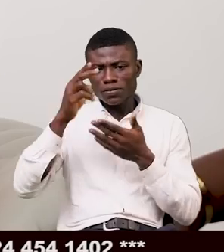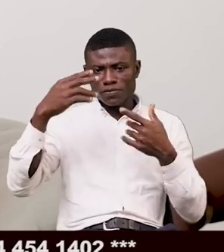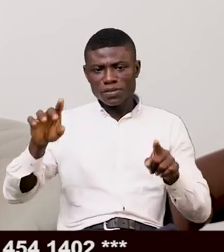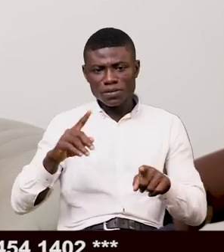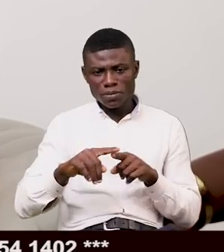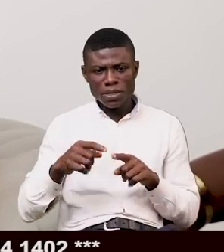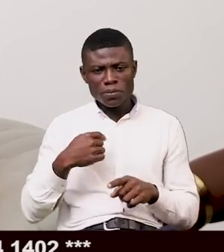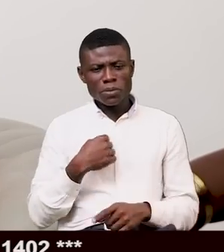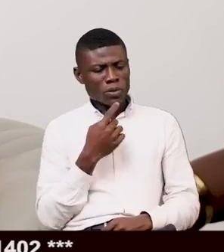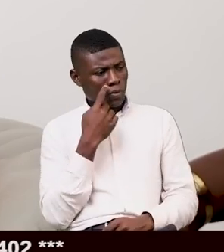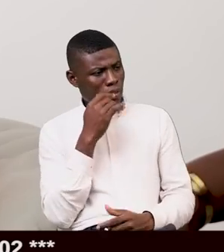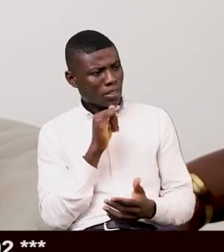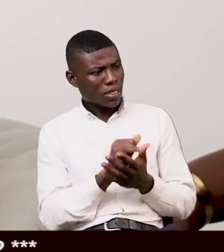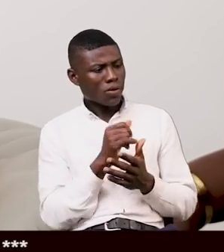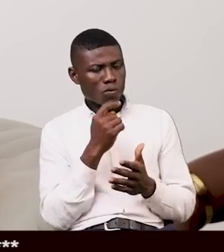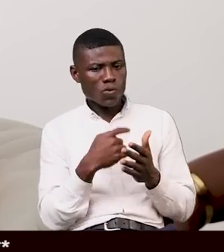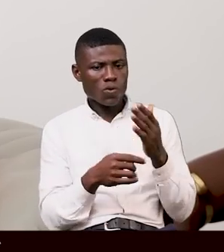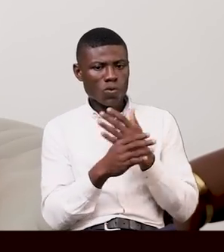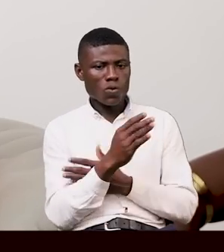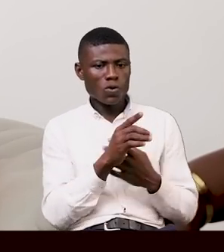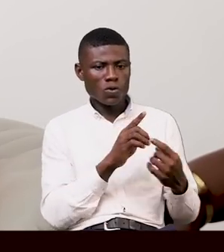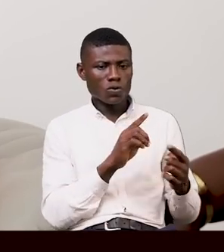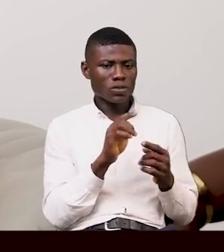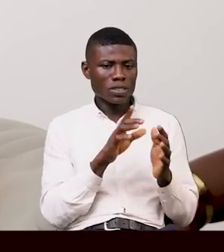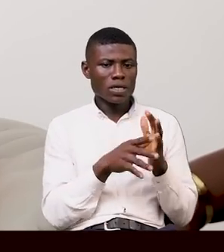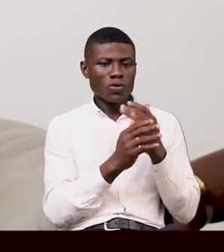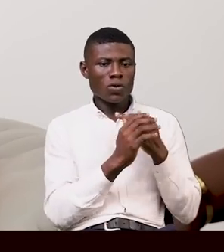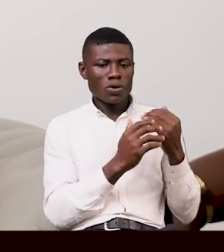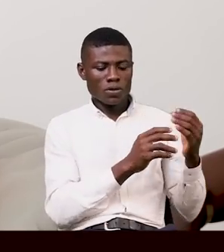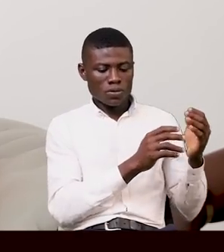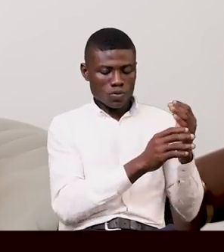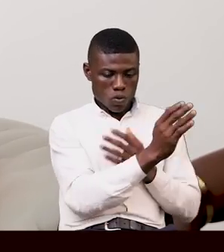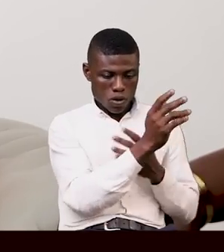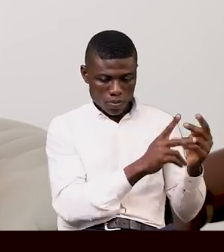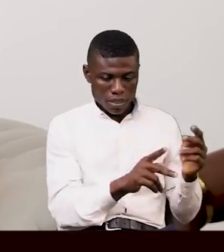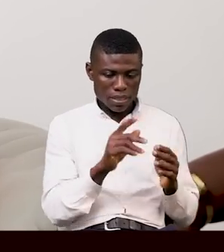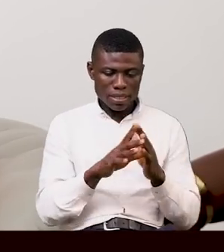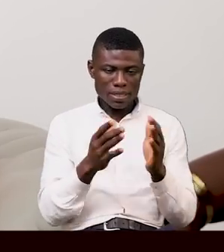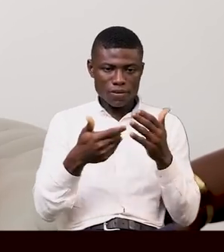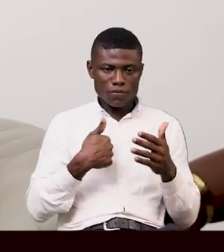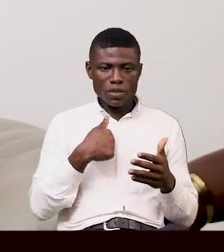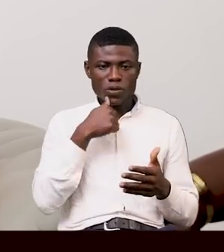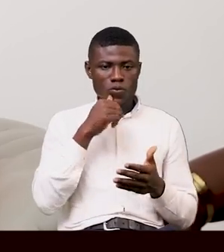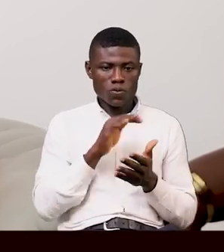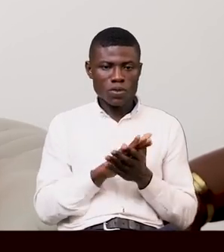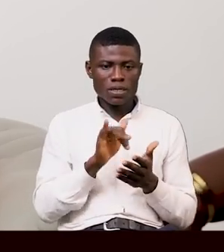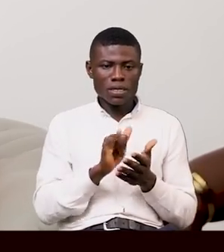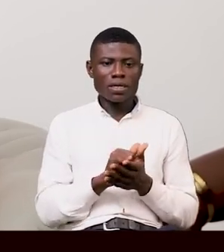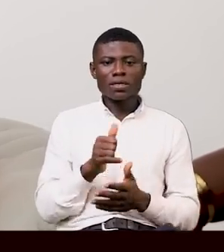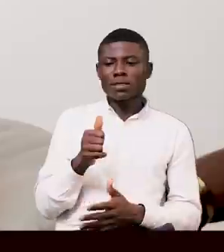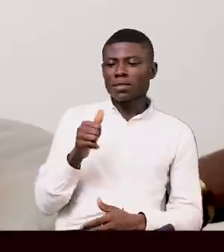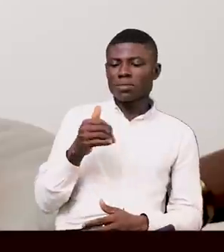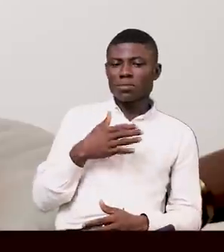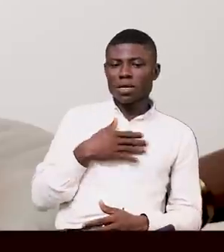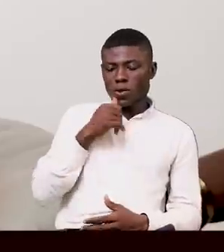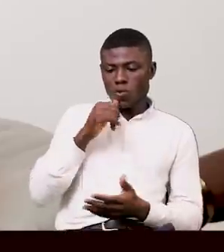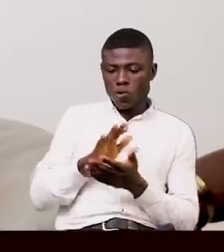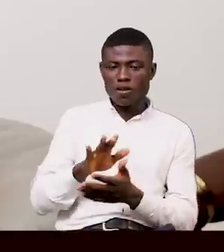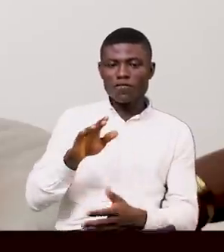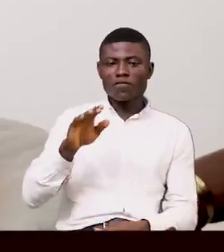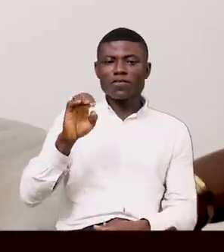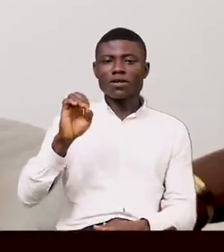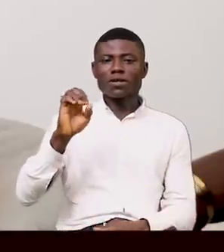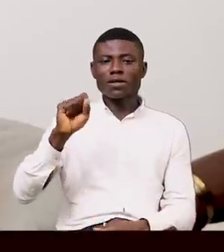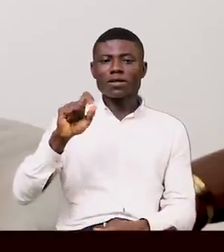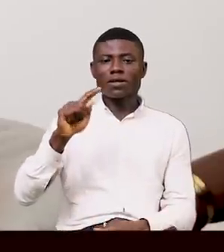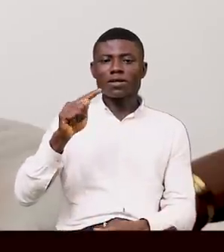ni se enyame pe nshisheye eno mami nya oba eye pc edin mami